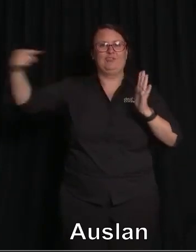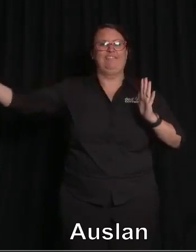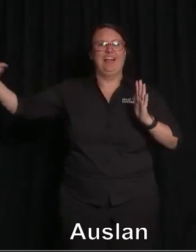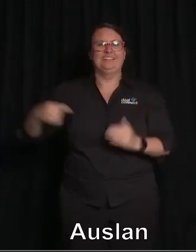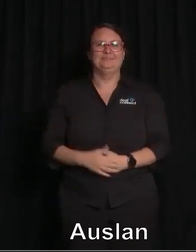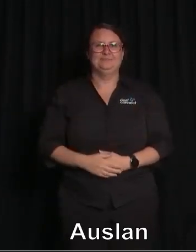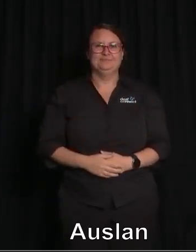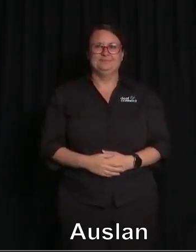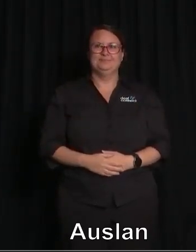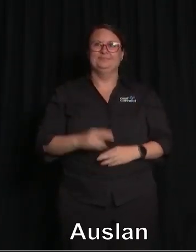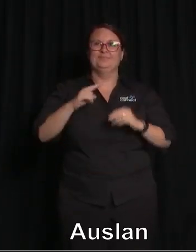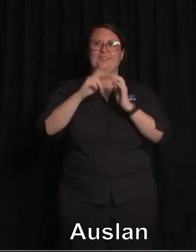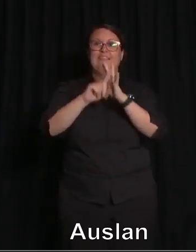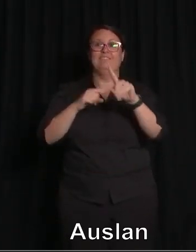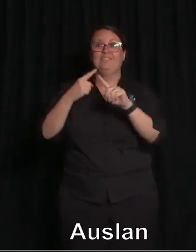Felix.